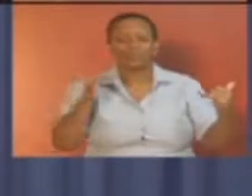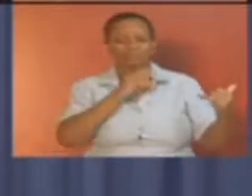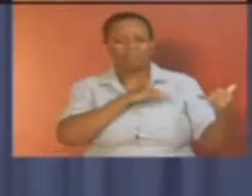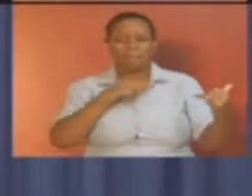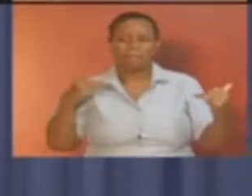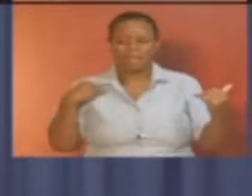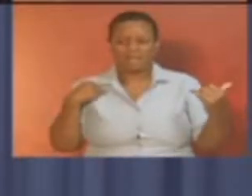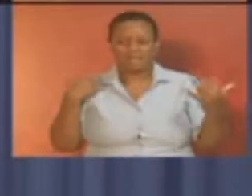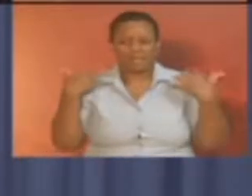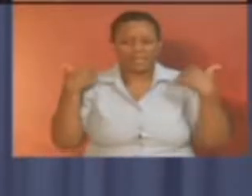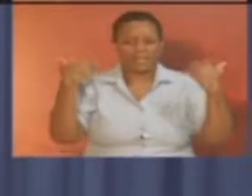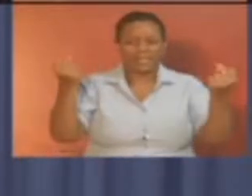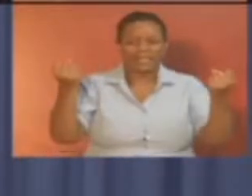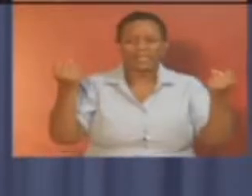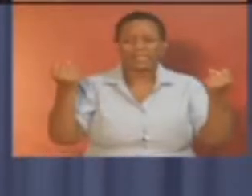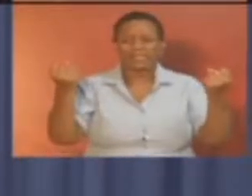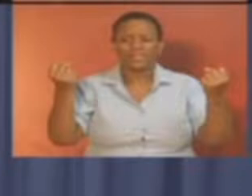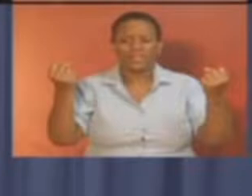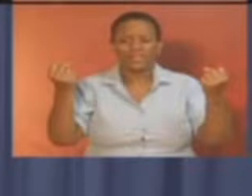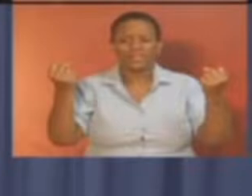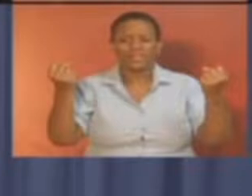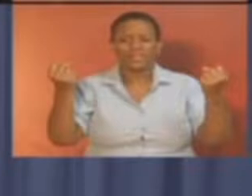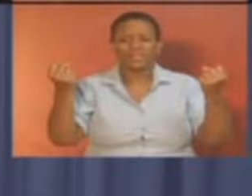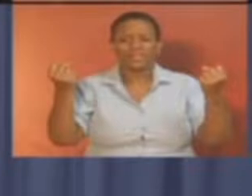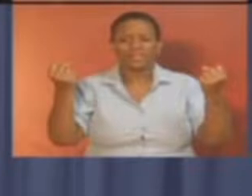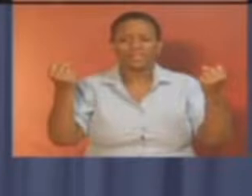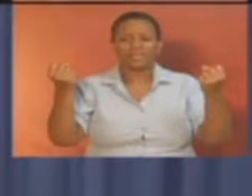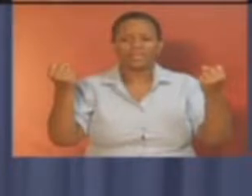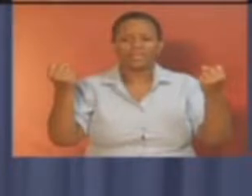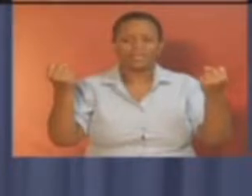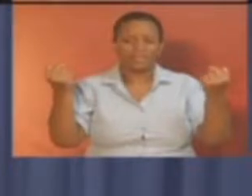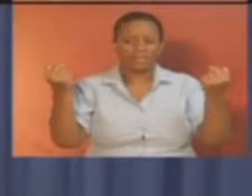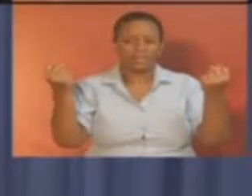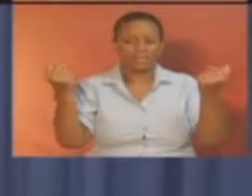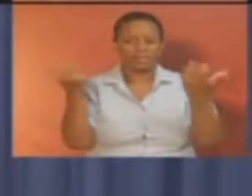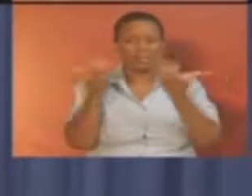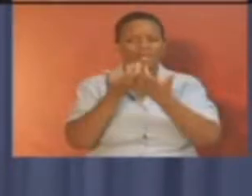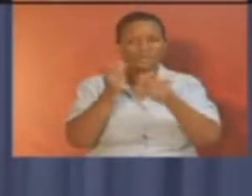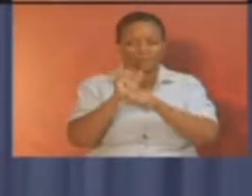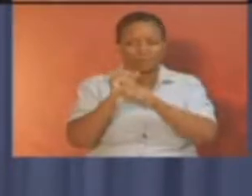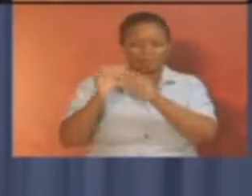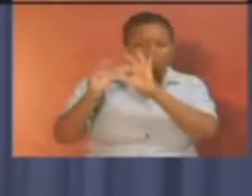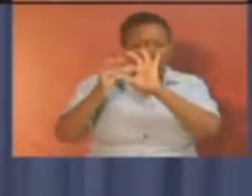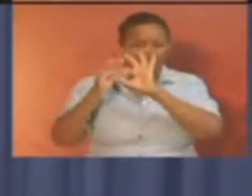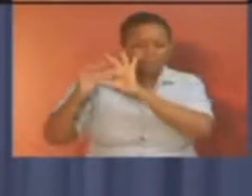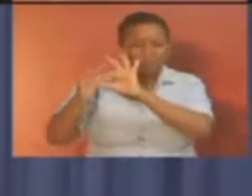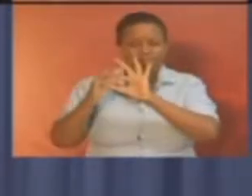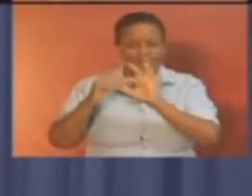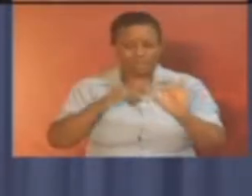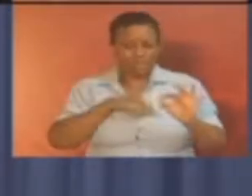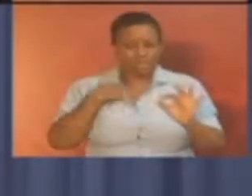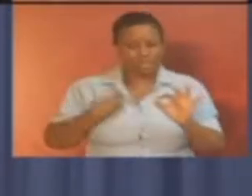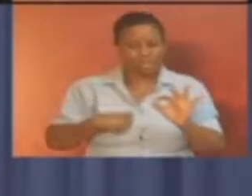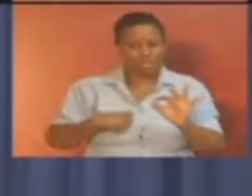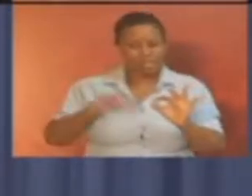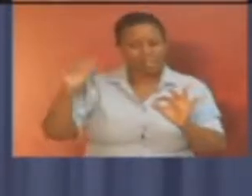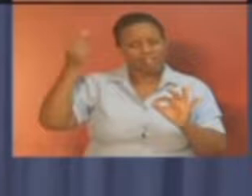and the officials there to operationalize the plans, which have been there for weeks